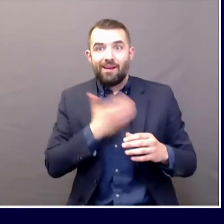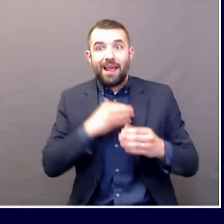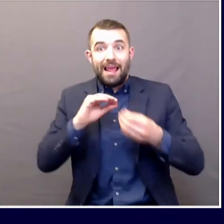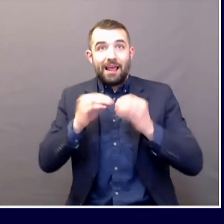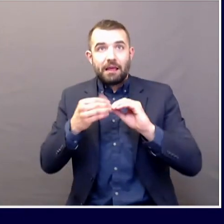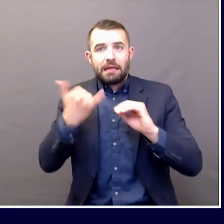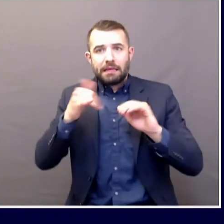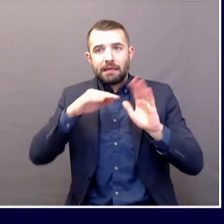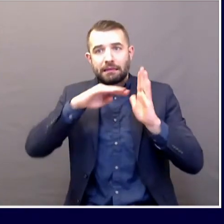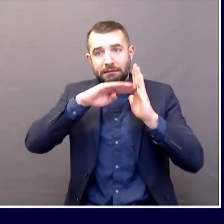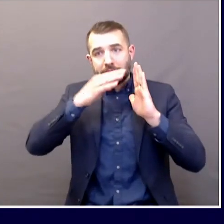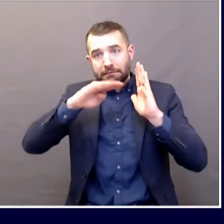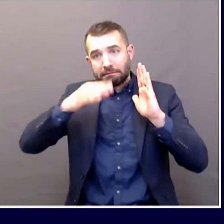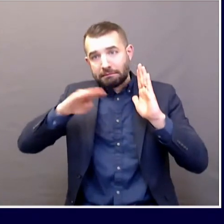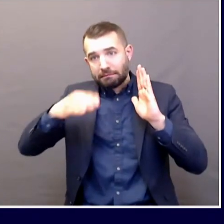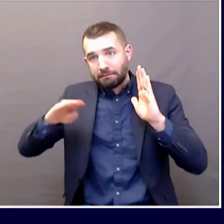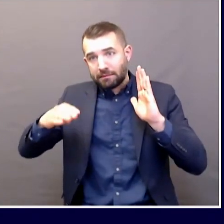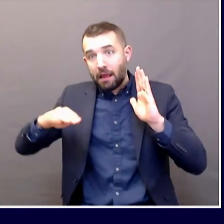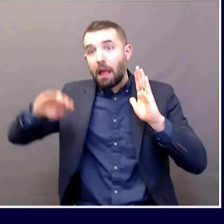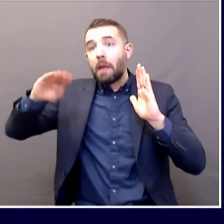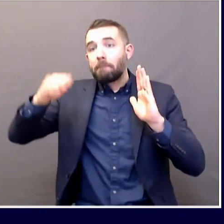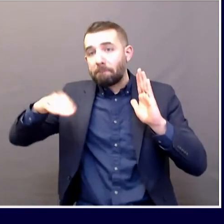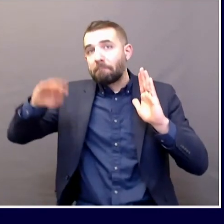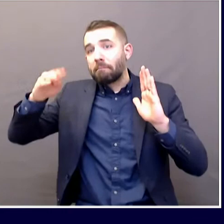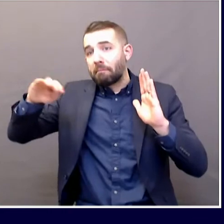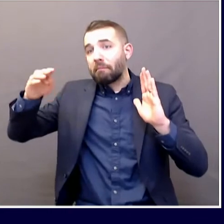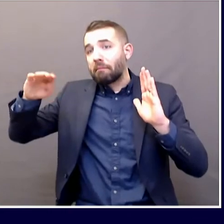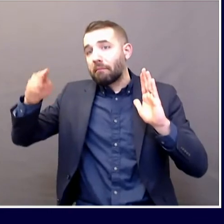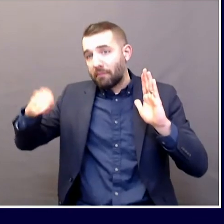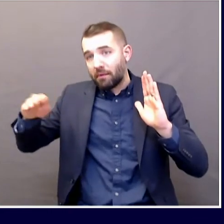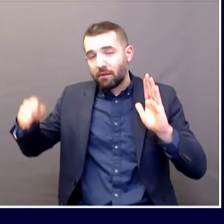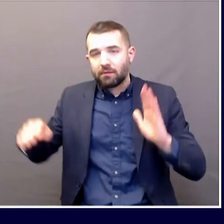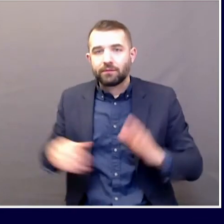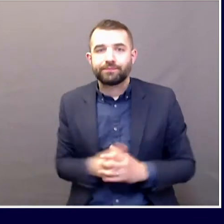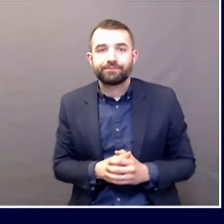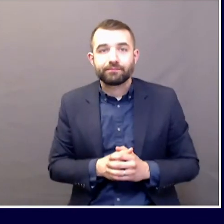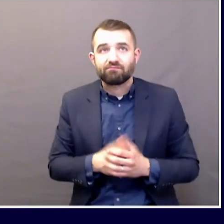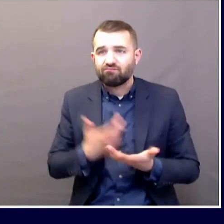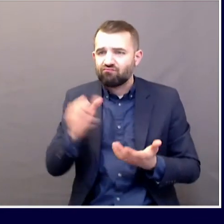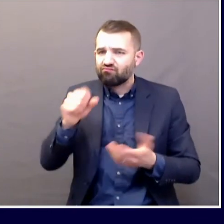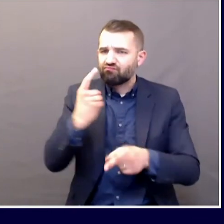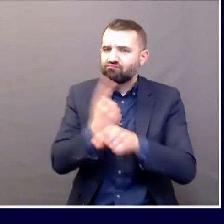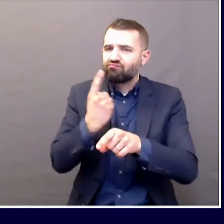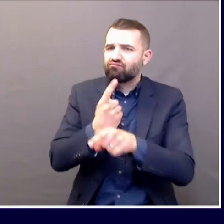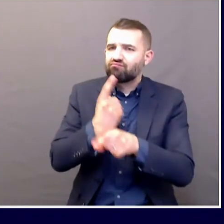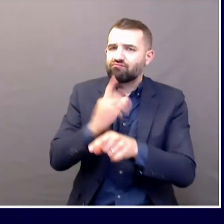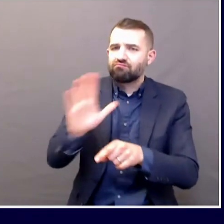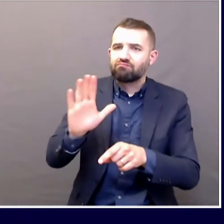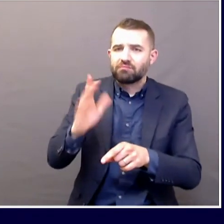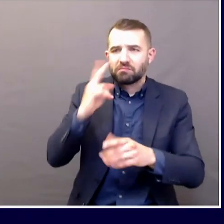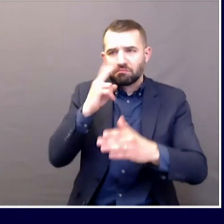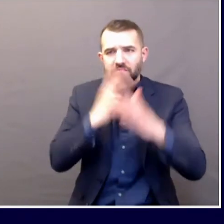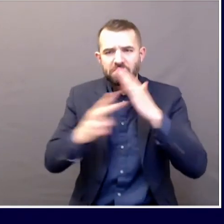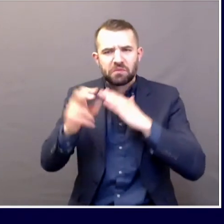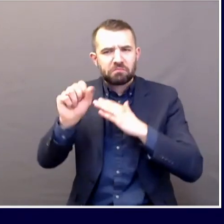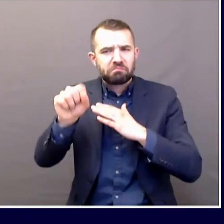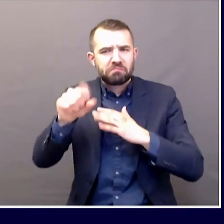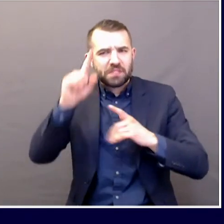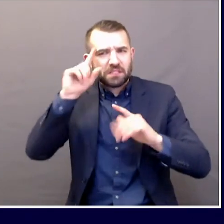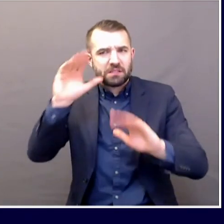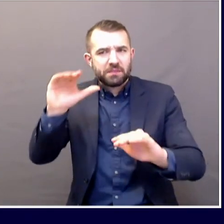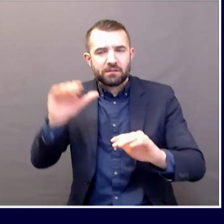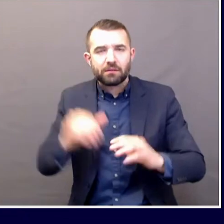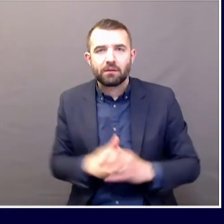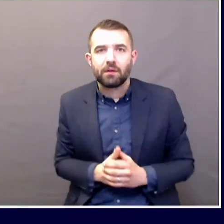bit of natural ebb and flow. It's too early to predict whether this means anything. This could be a blip. It could be